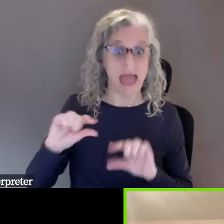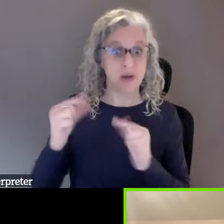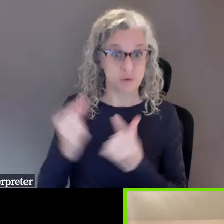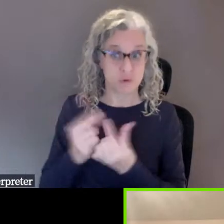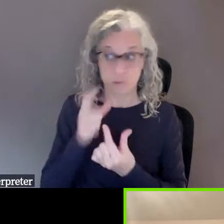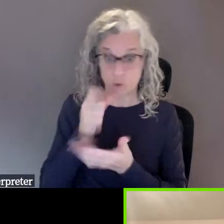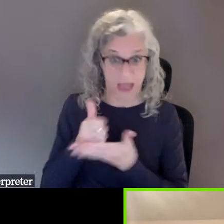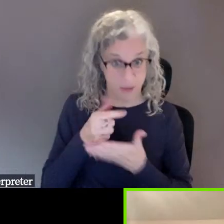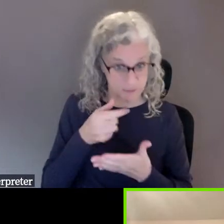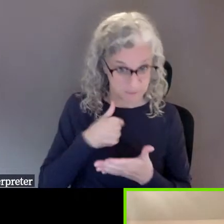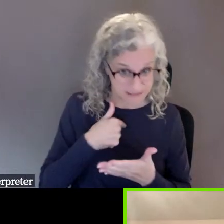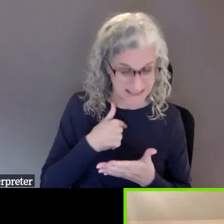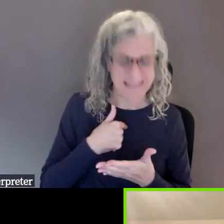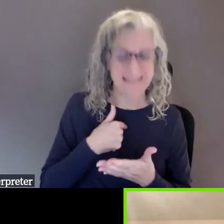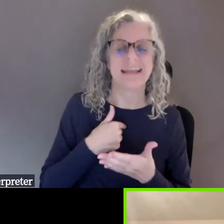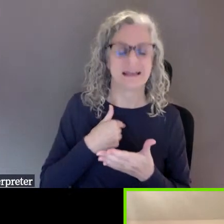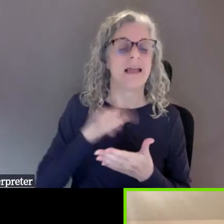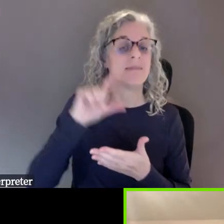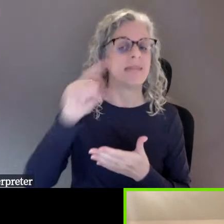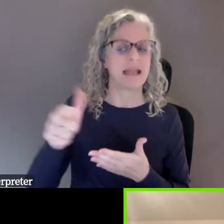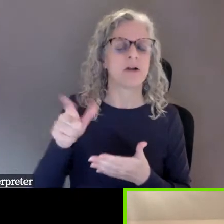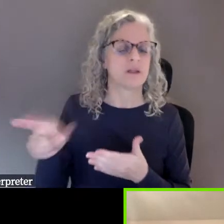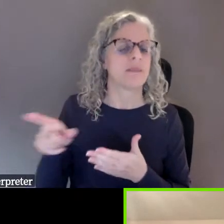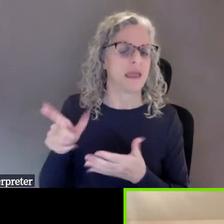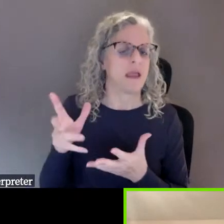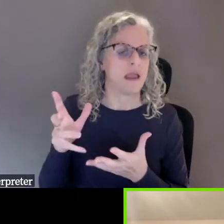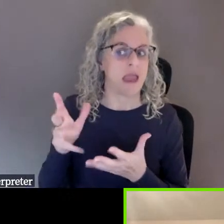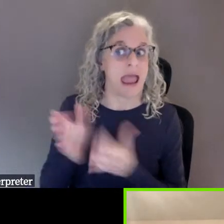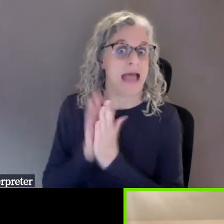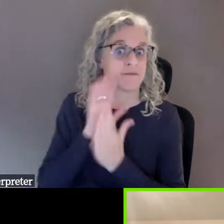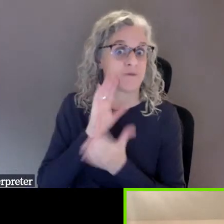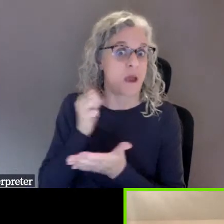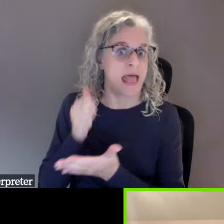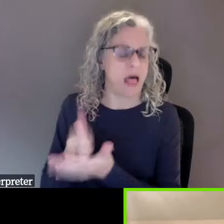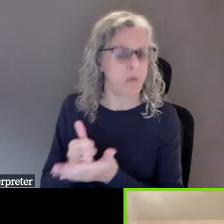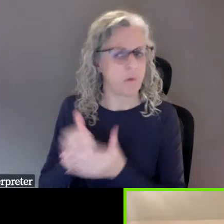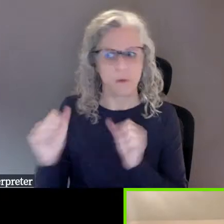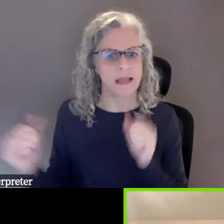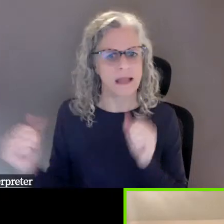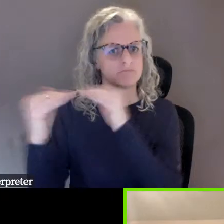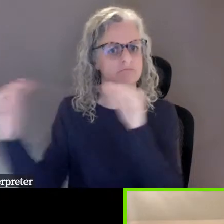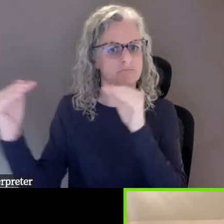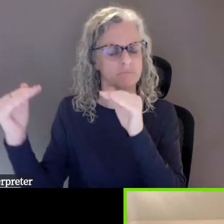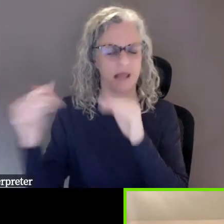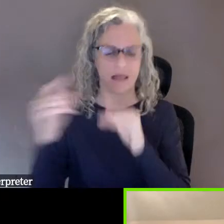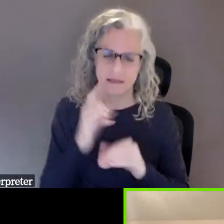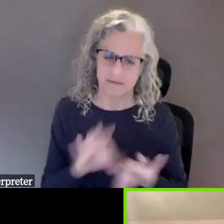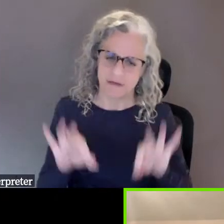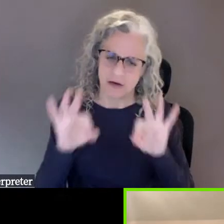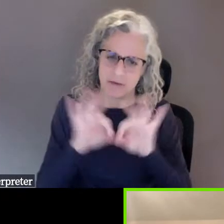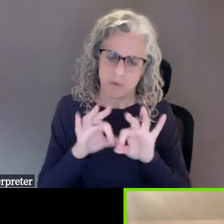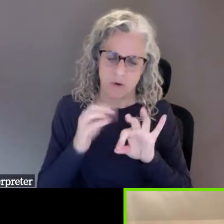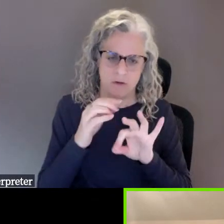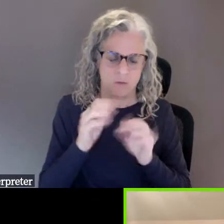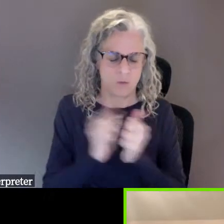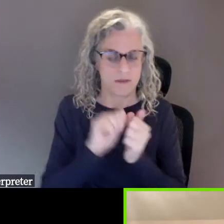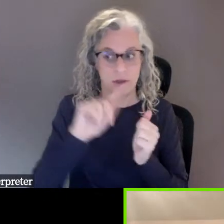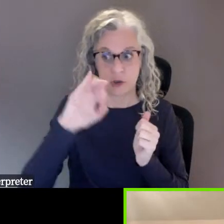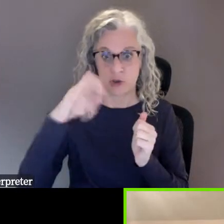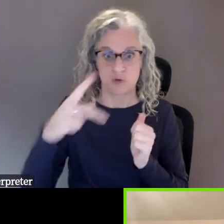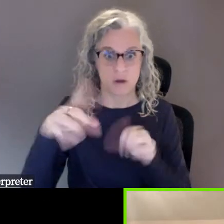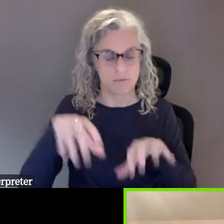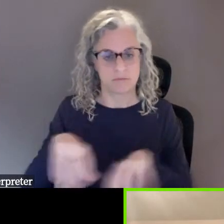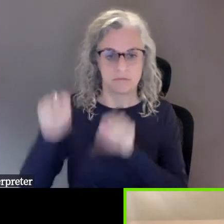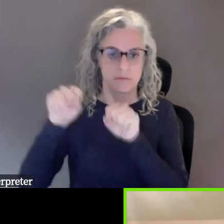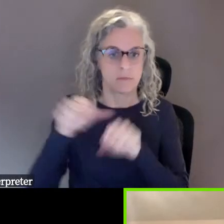think, especially critical right now when we are heading into a period with Trump being in power again, where we're going to have to be